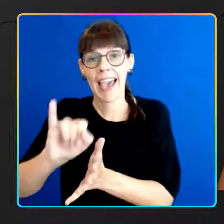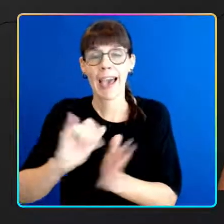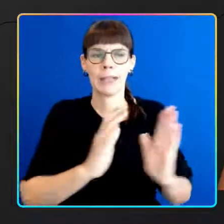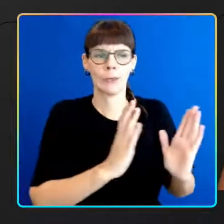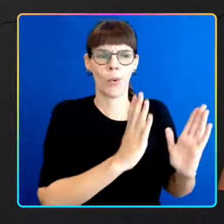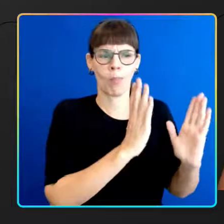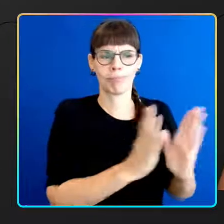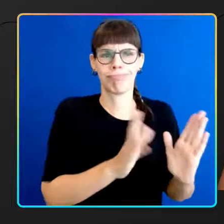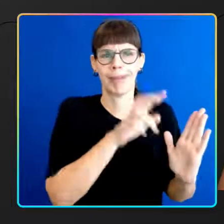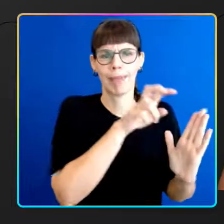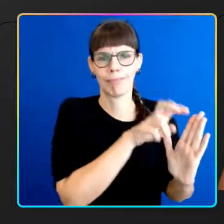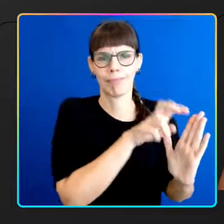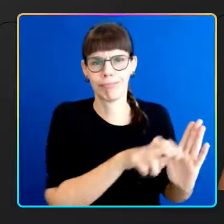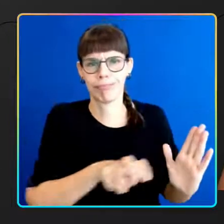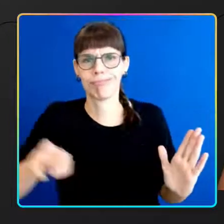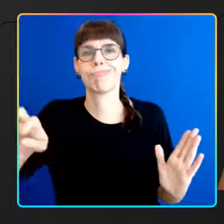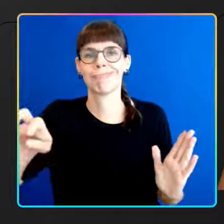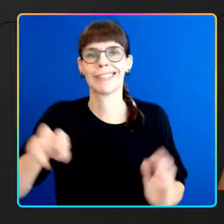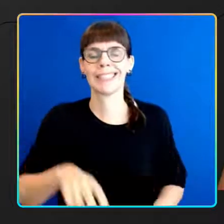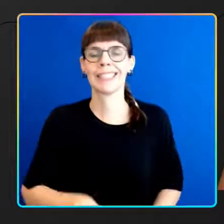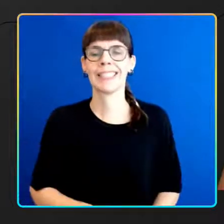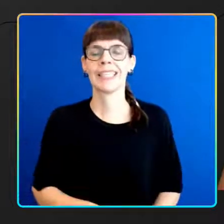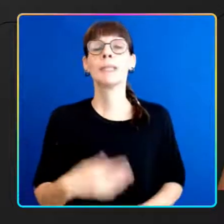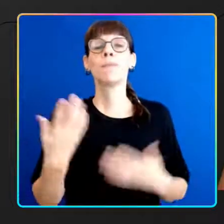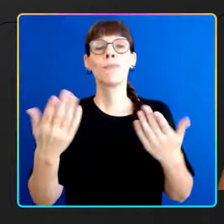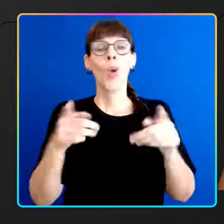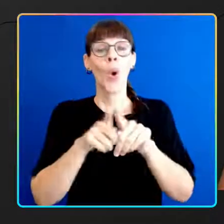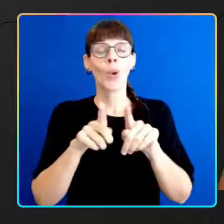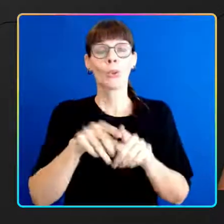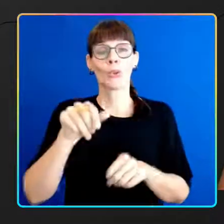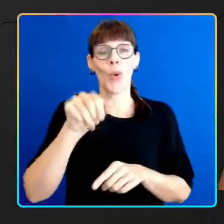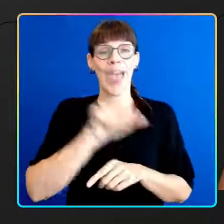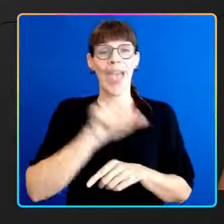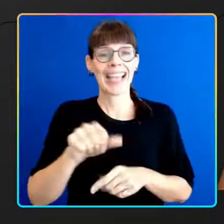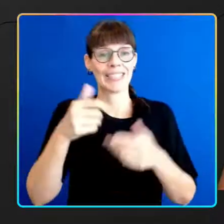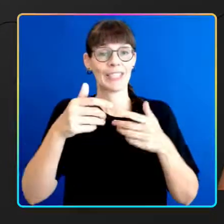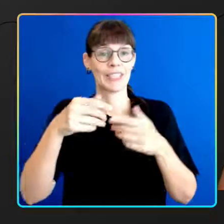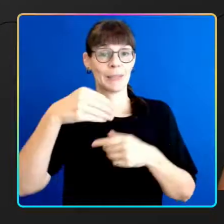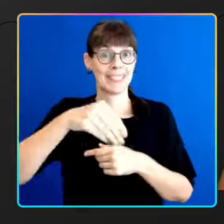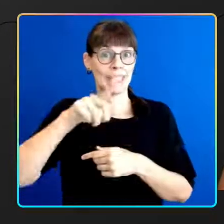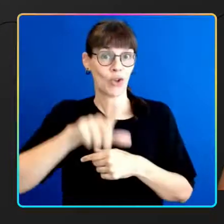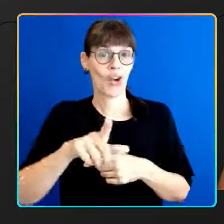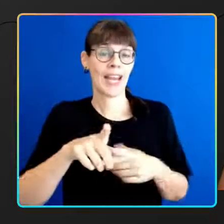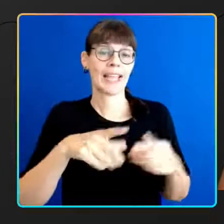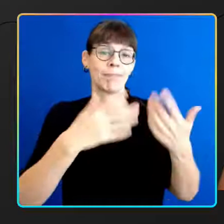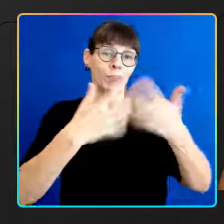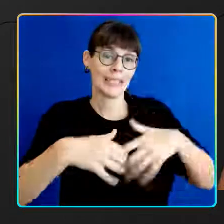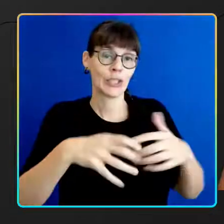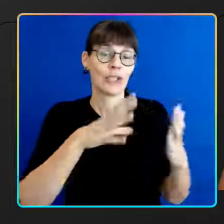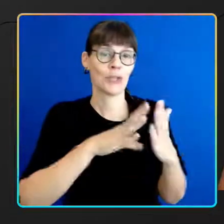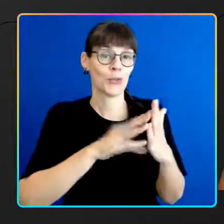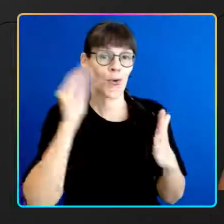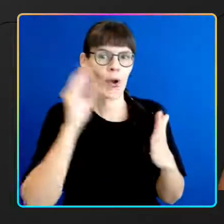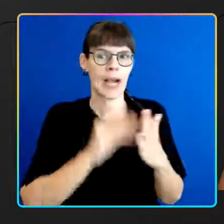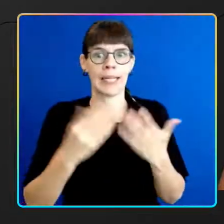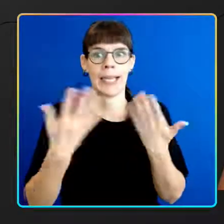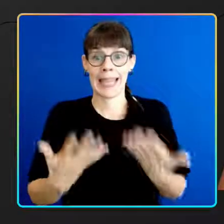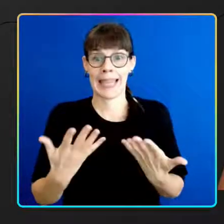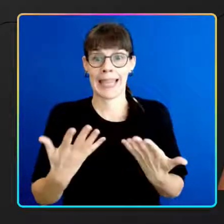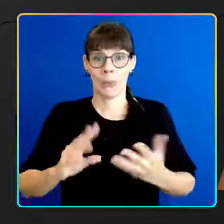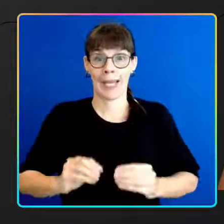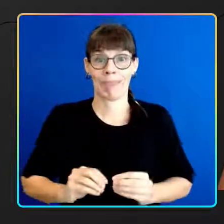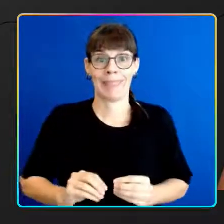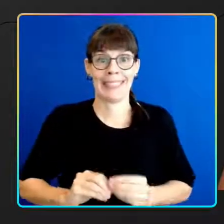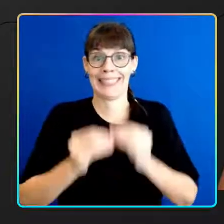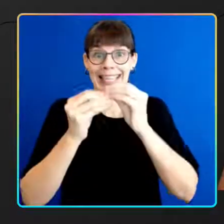a bit about starting out with something like Azure Machine Learning, which is now Azure Machine Learning Designer. So if anyone wants to go and try